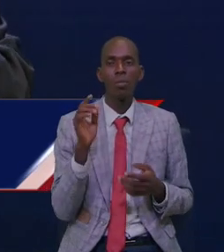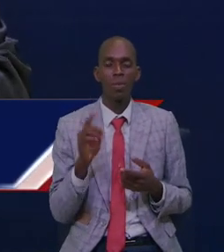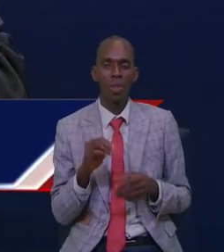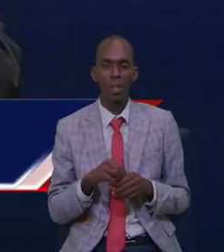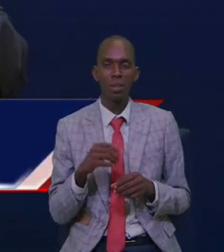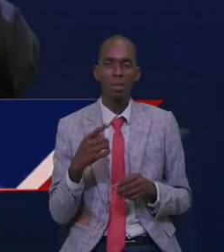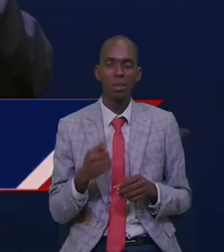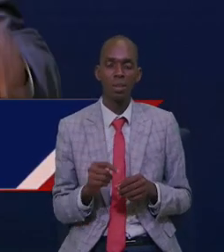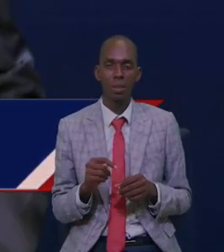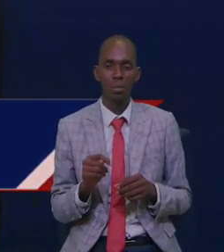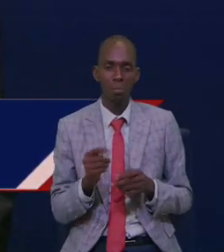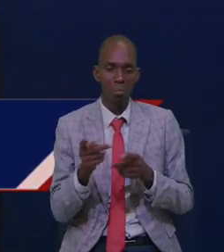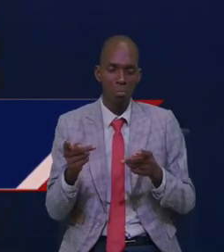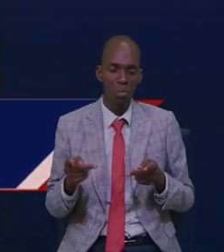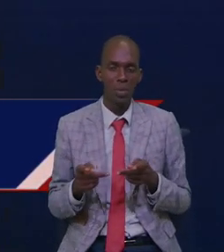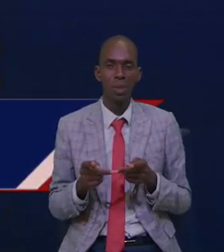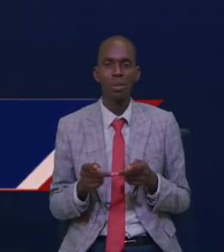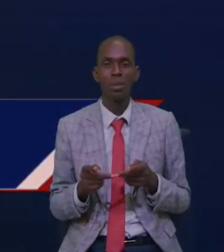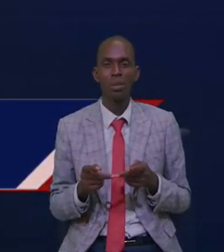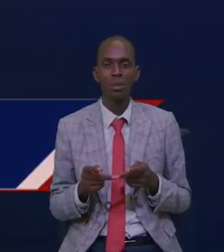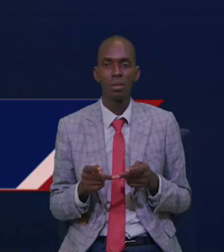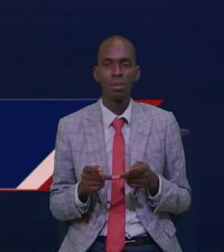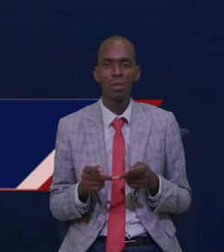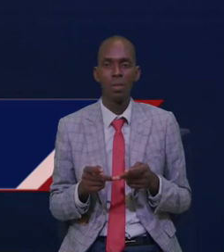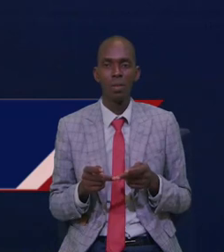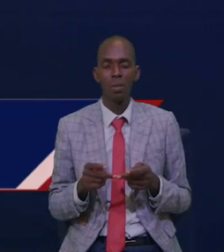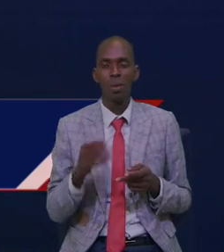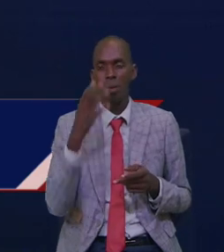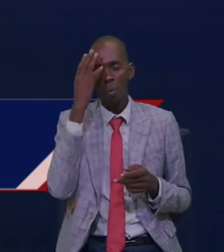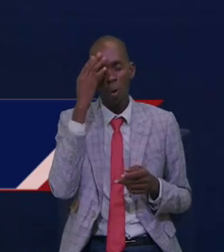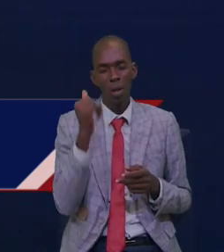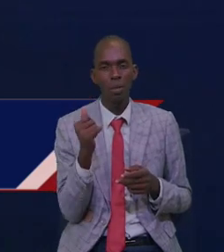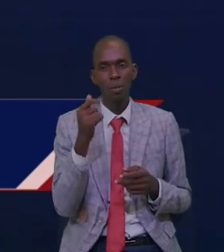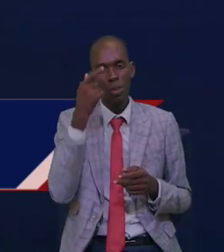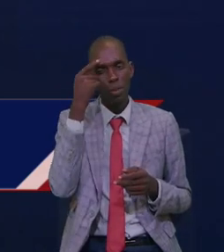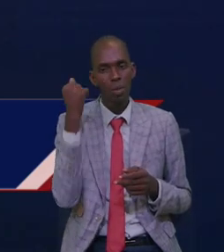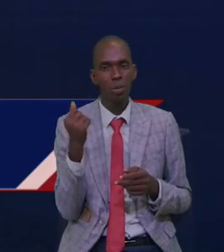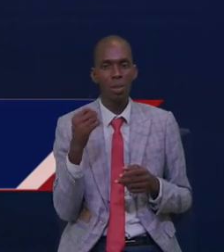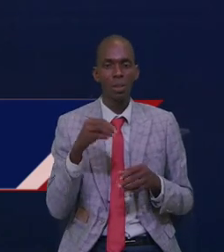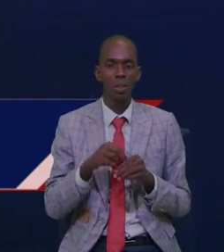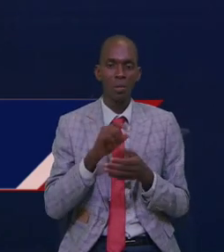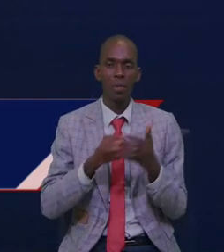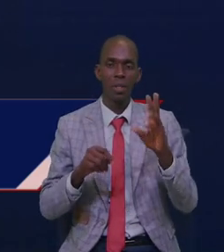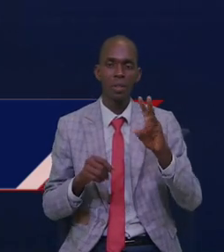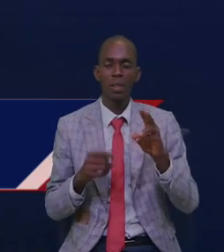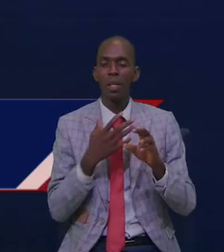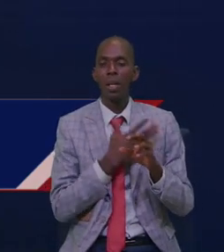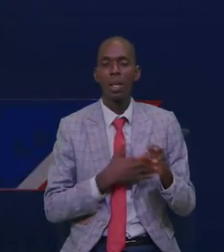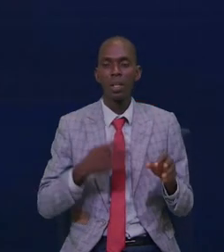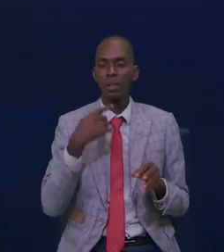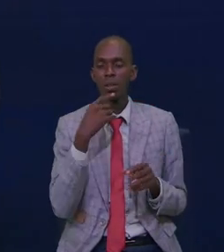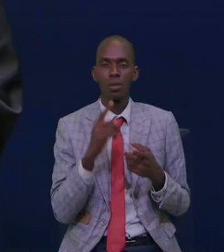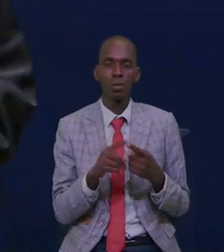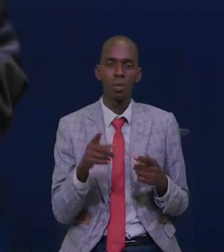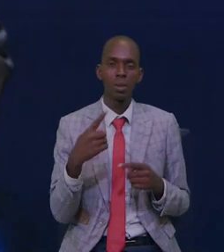in the caves of the mountains. Why? Verse 16. In verse 16, and said unto